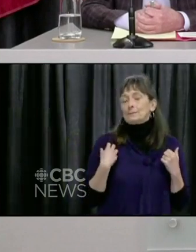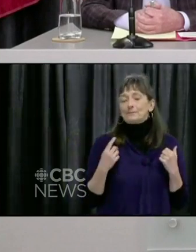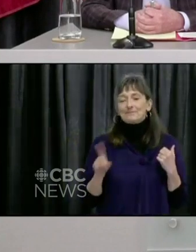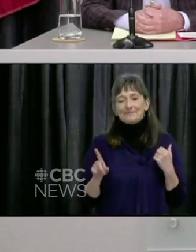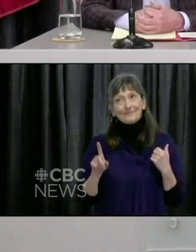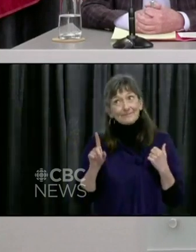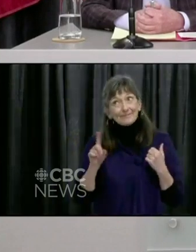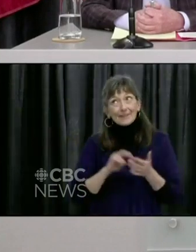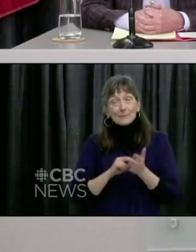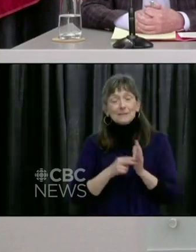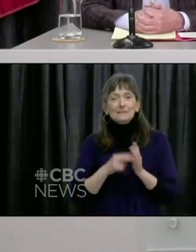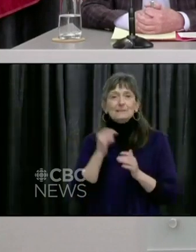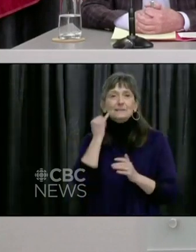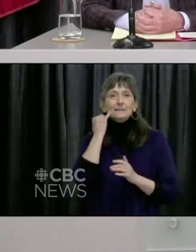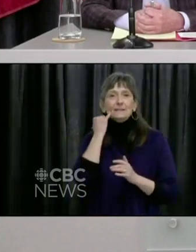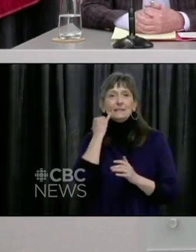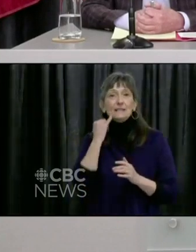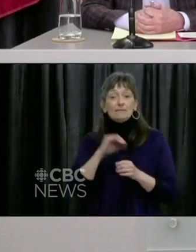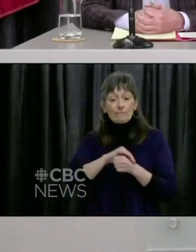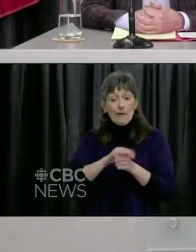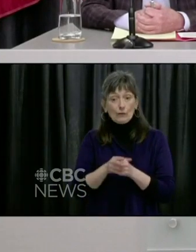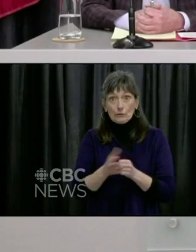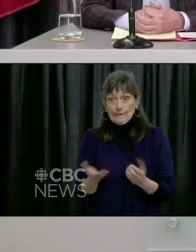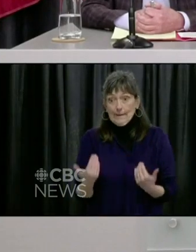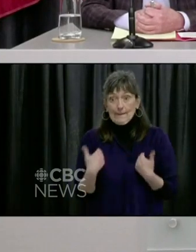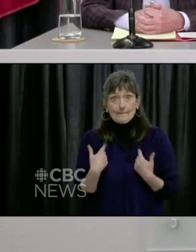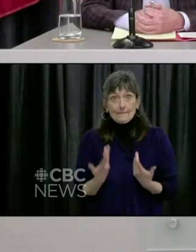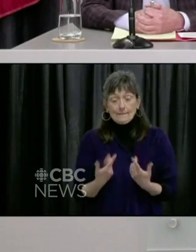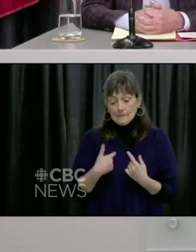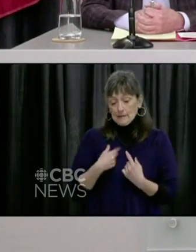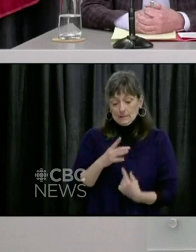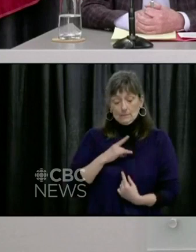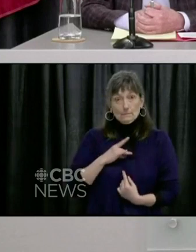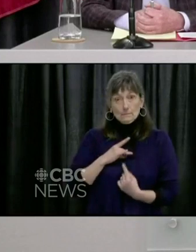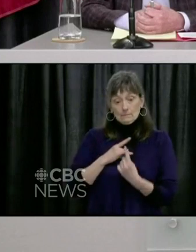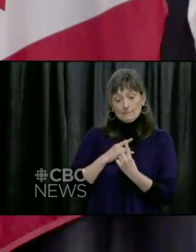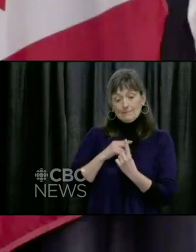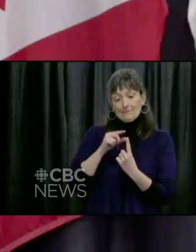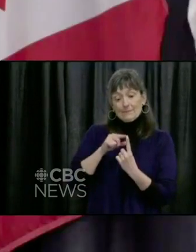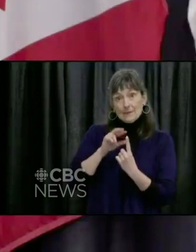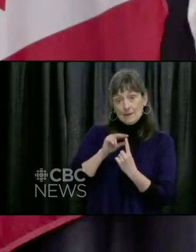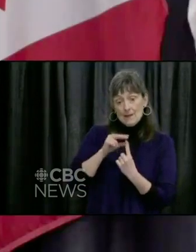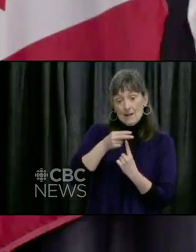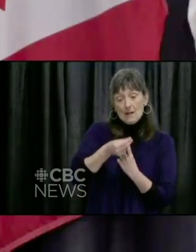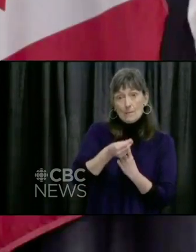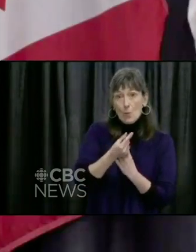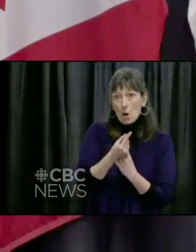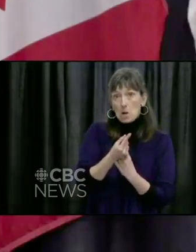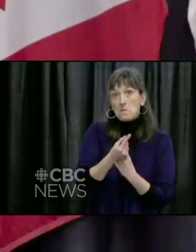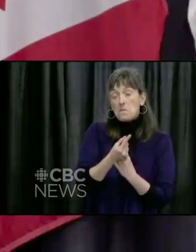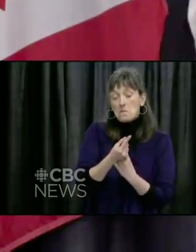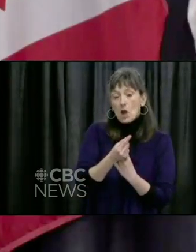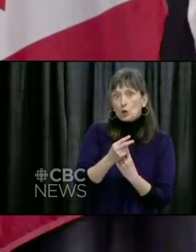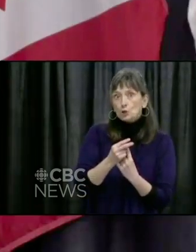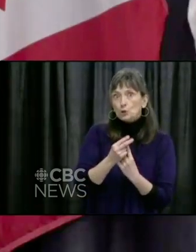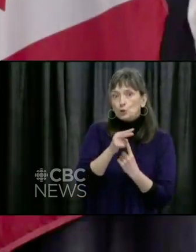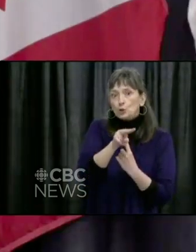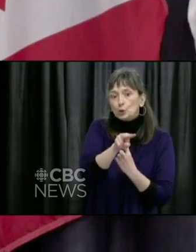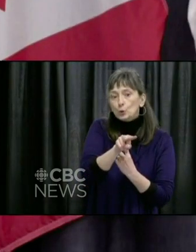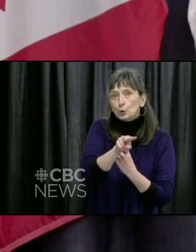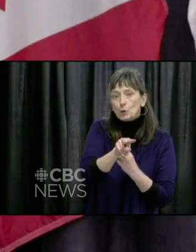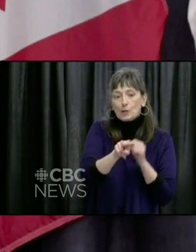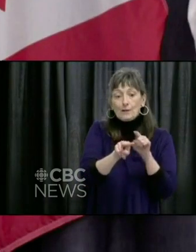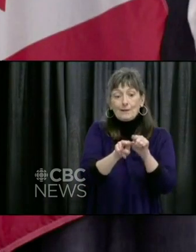terms is if you have the virus and you pass it on to more than one person and everybody does the